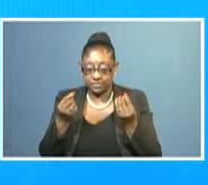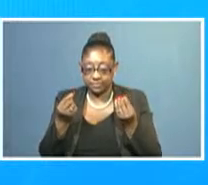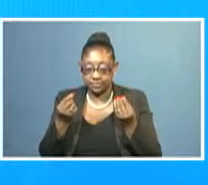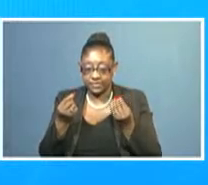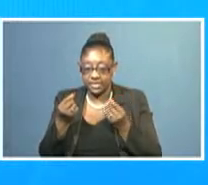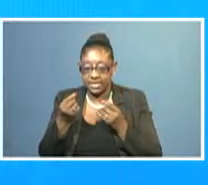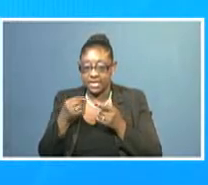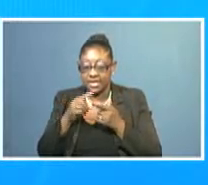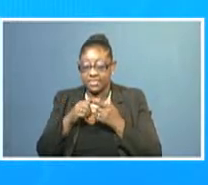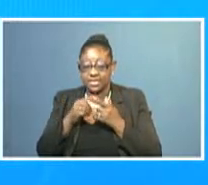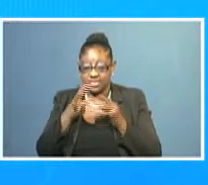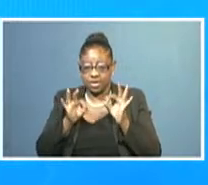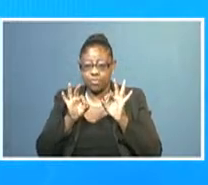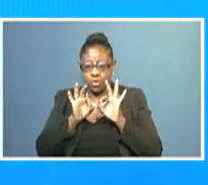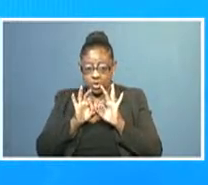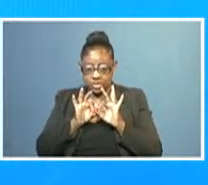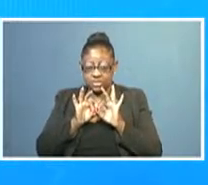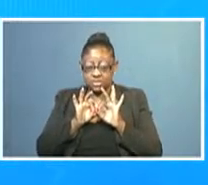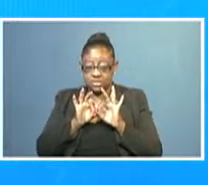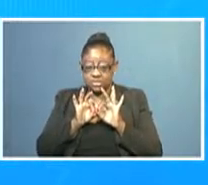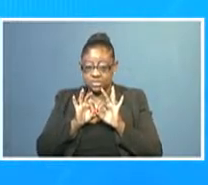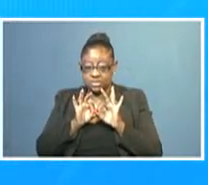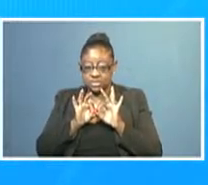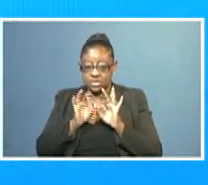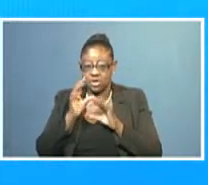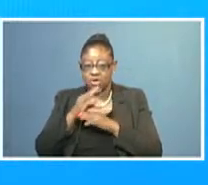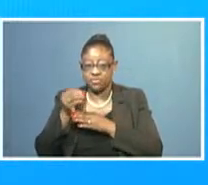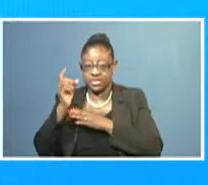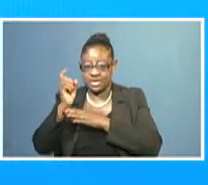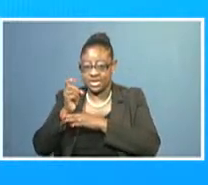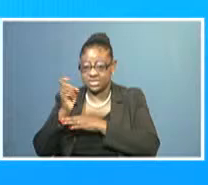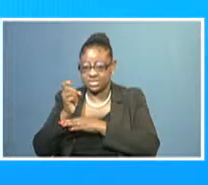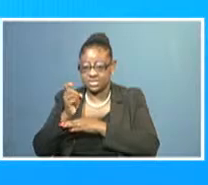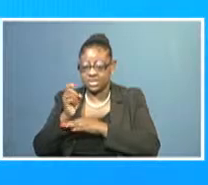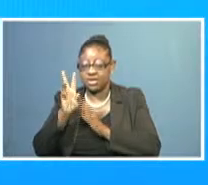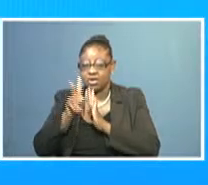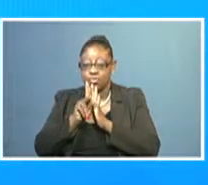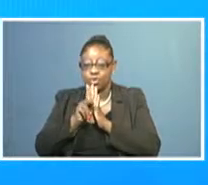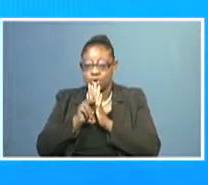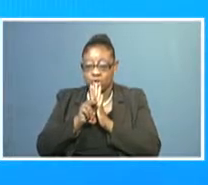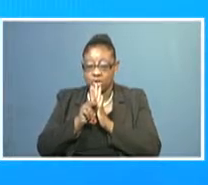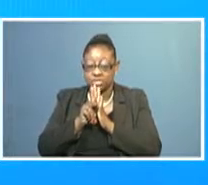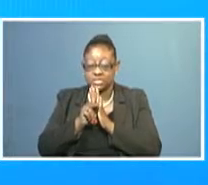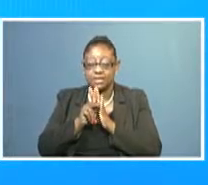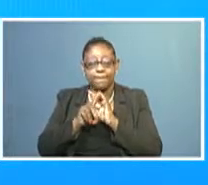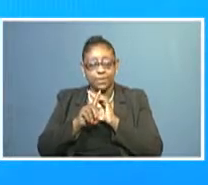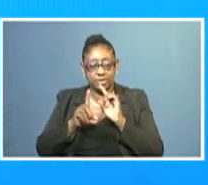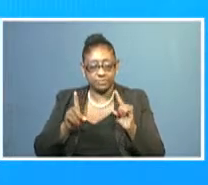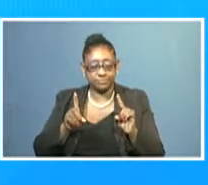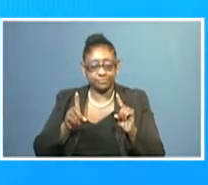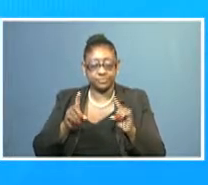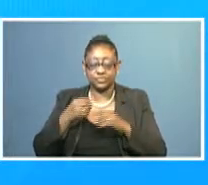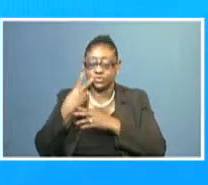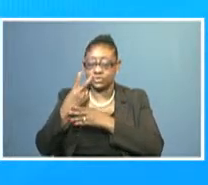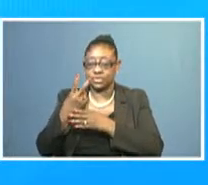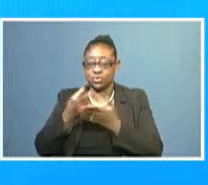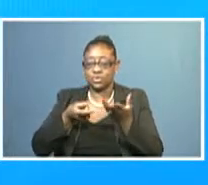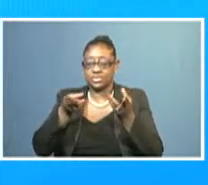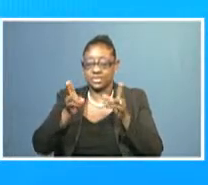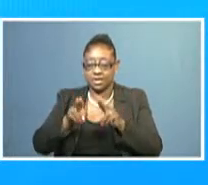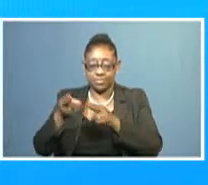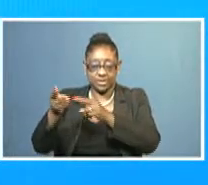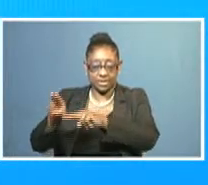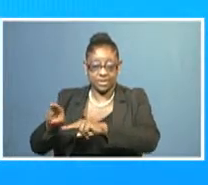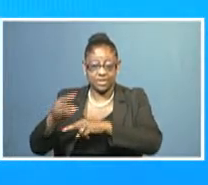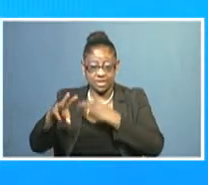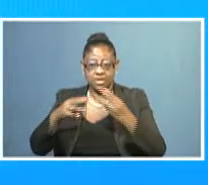and the importance of practicing the necessary healthcare protocols. But But as you see what's going on around the